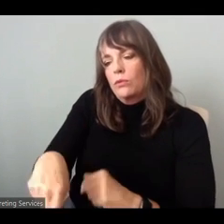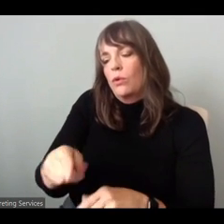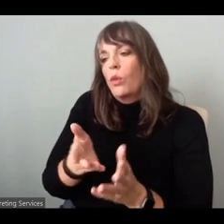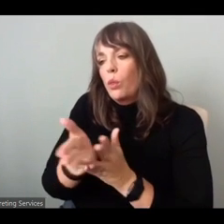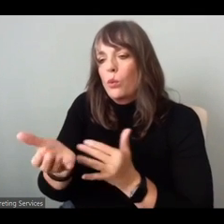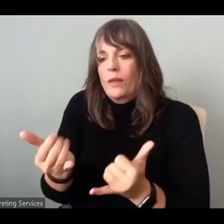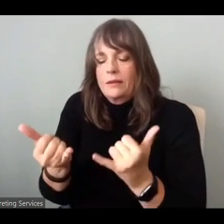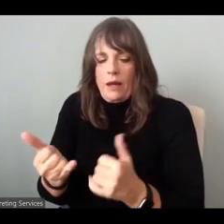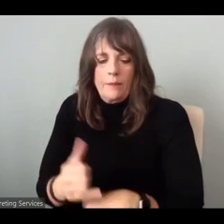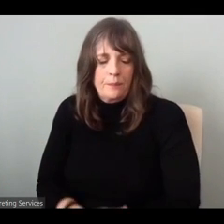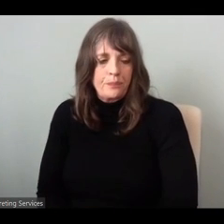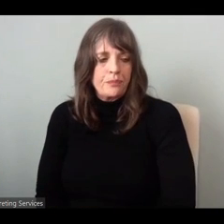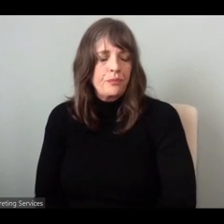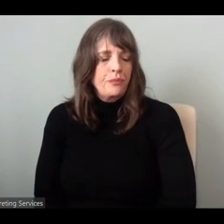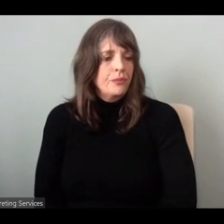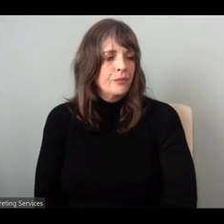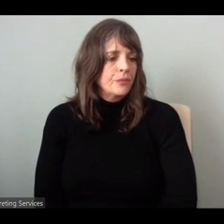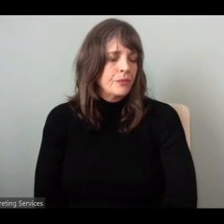videos and remote curriculum.